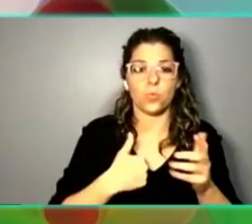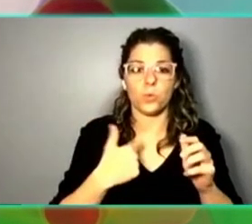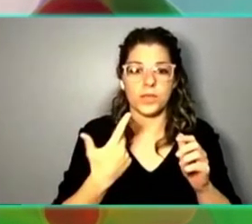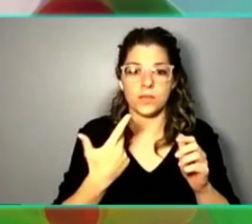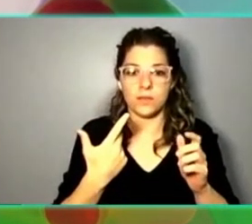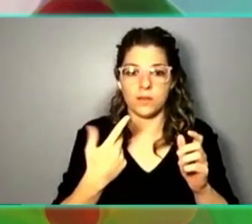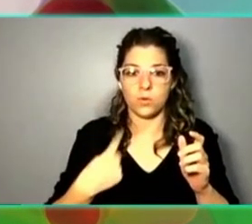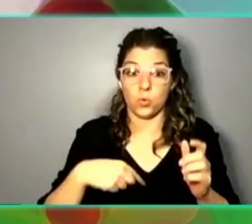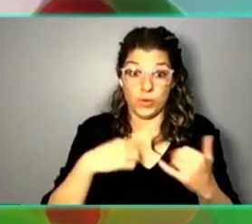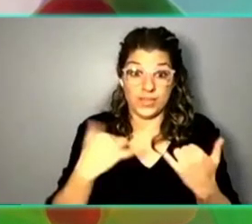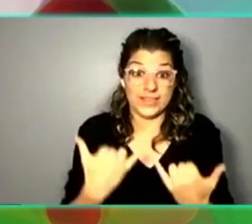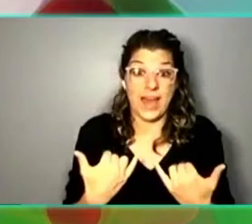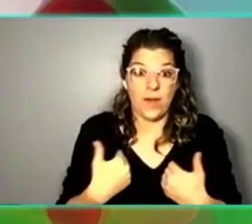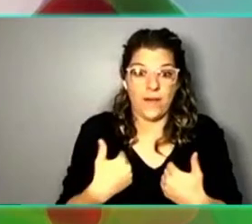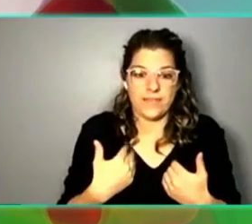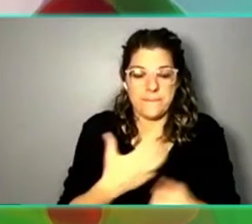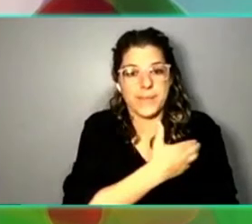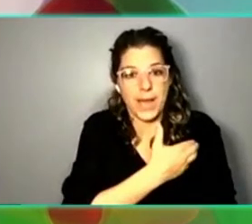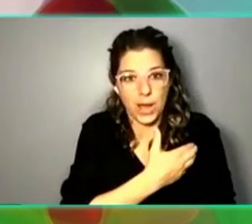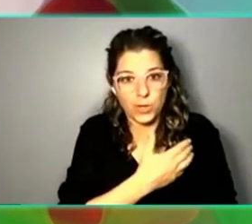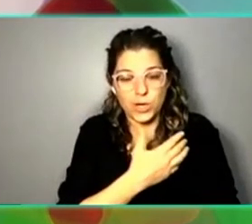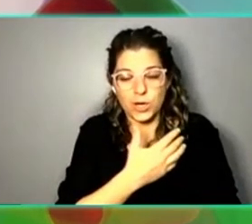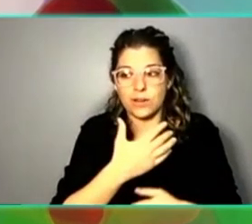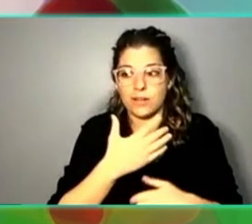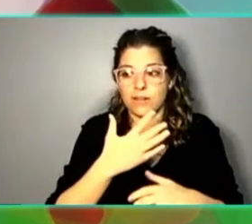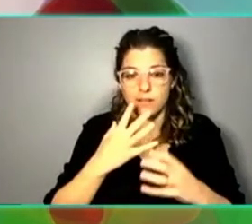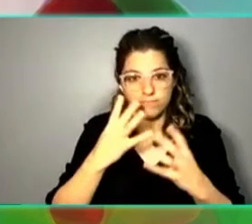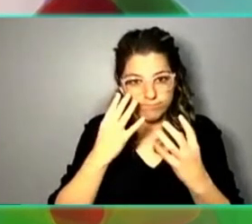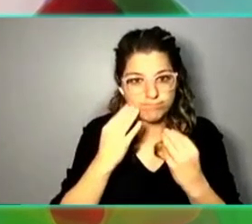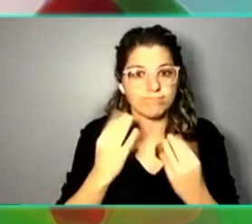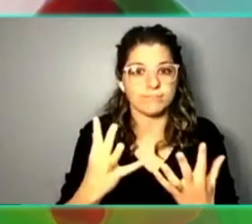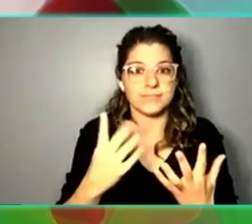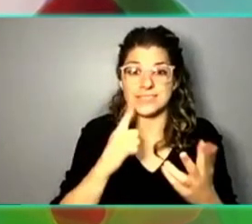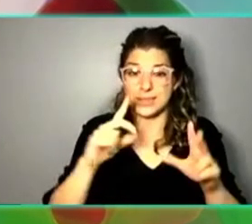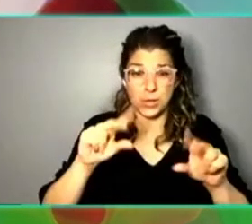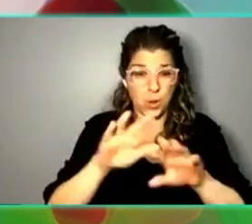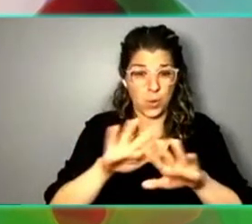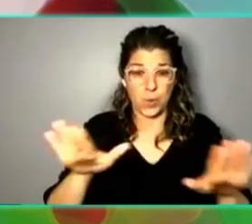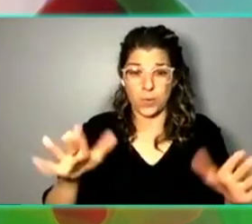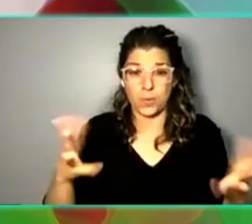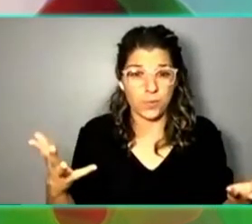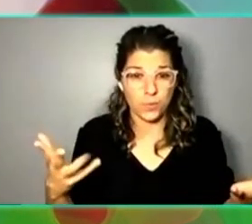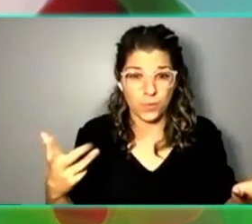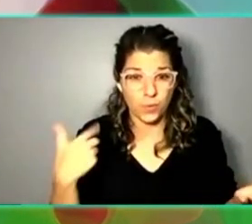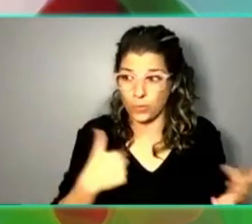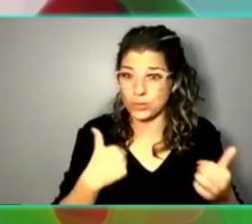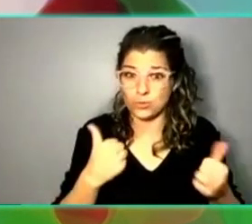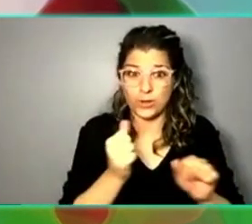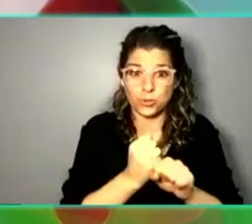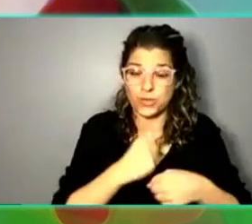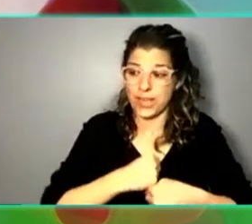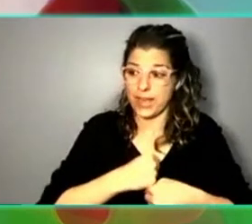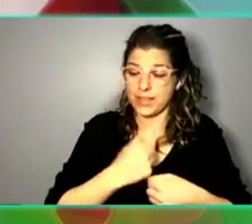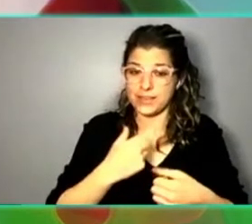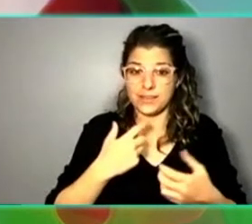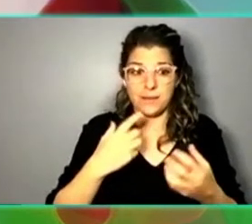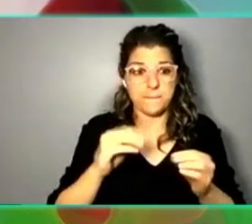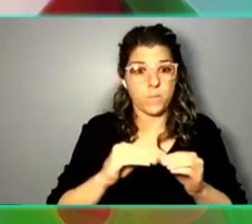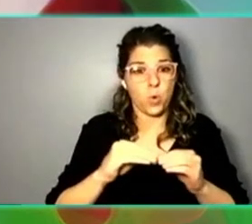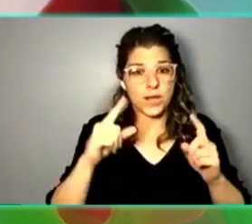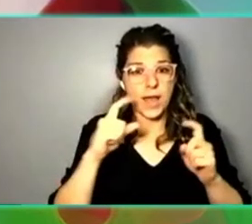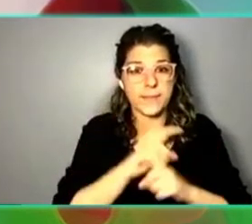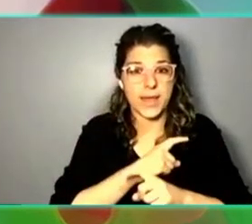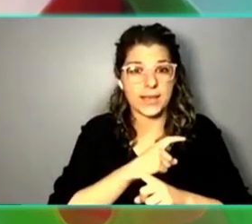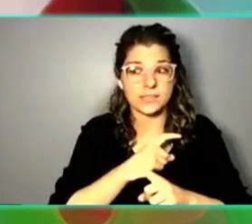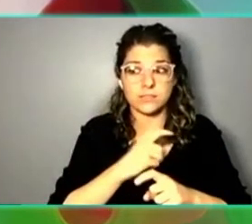we now have the power and the voice to like say no. You know, we're trying to create more complex,